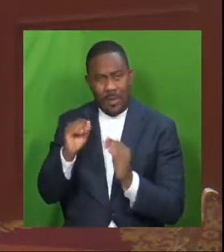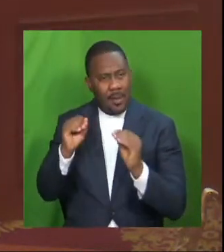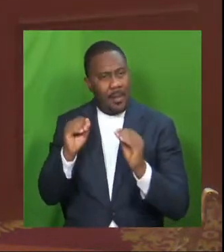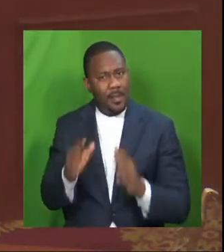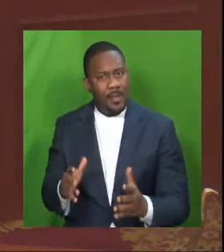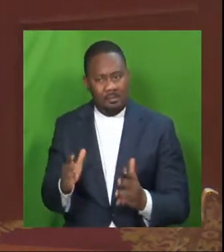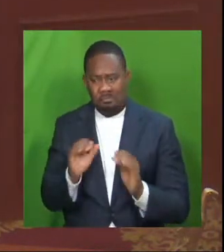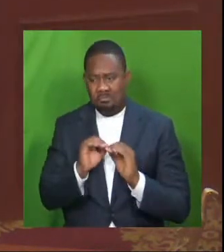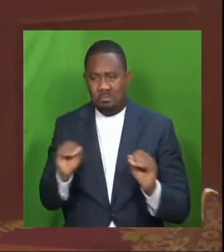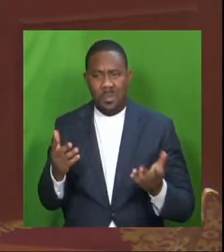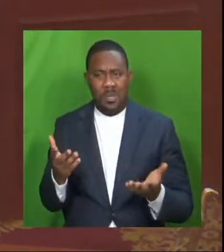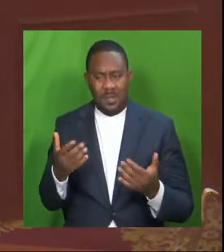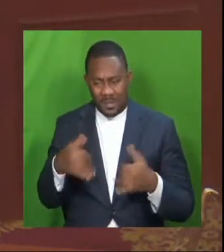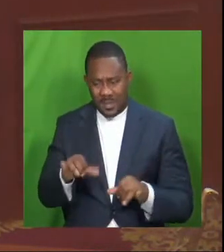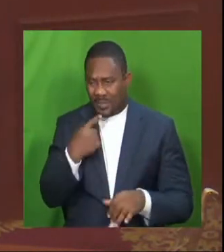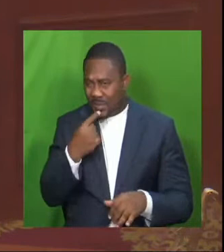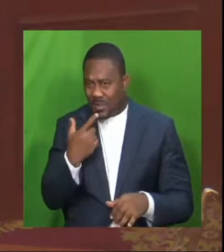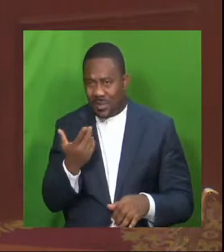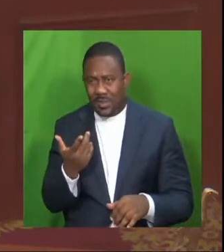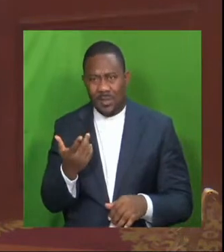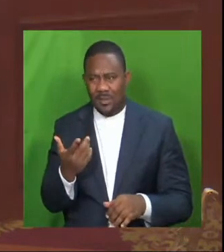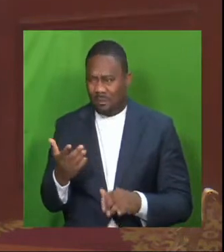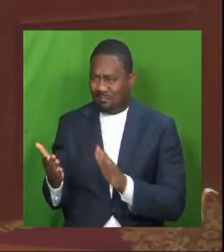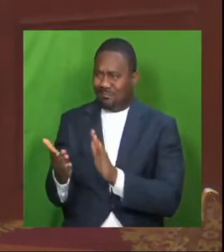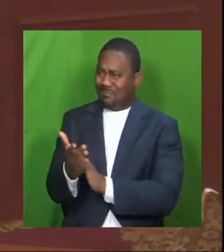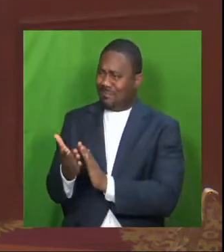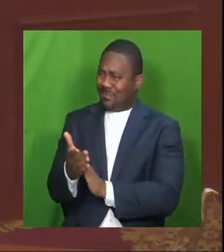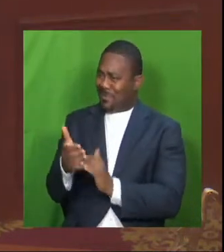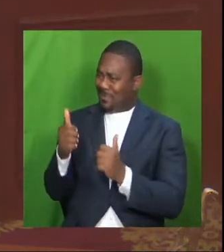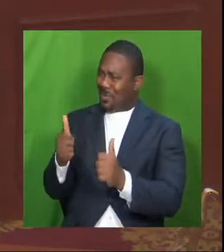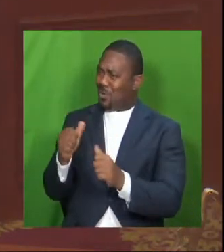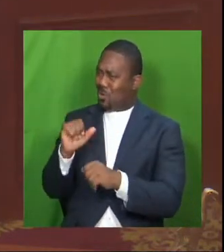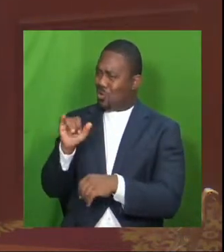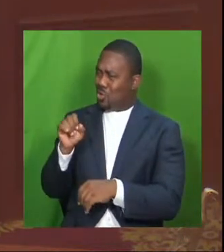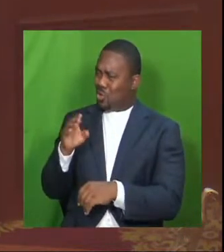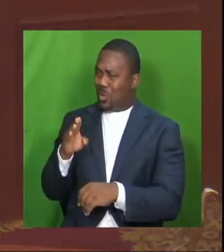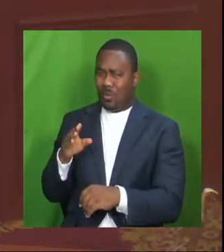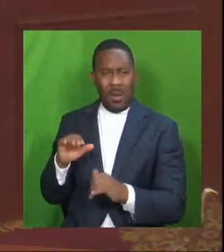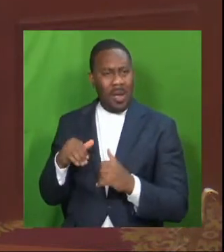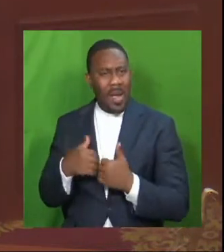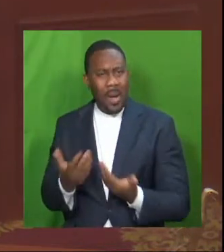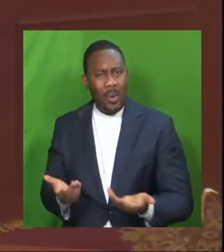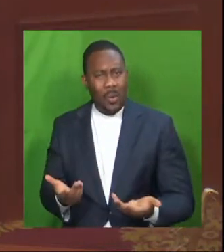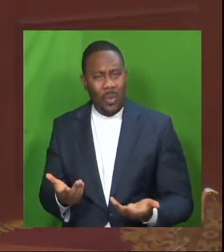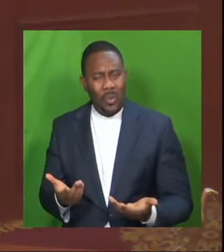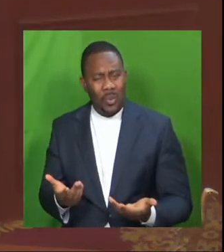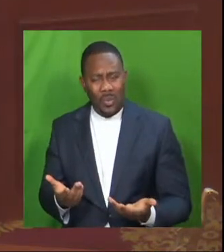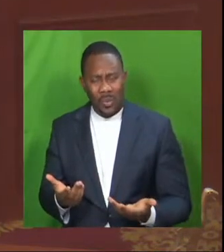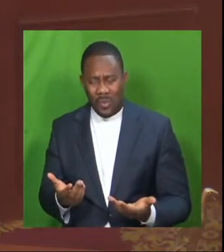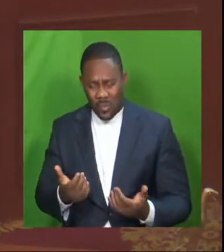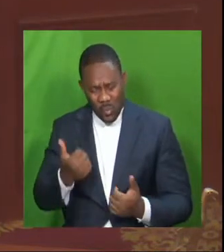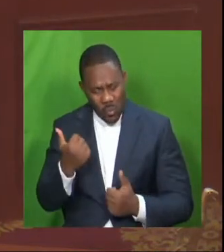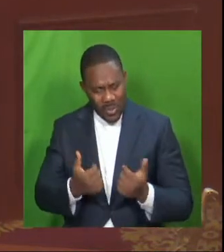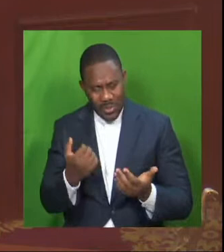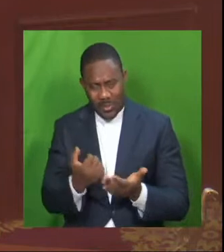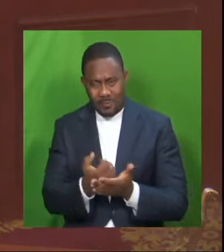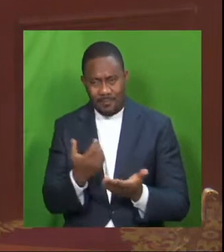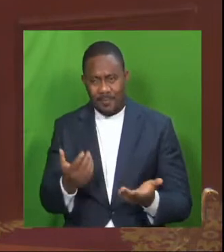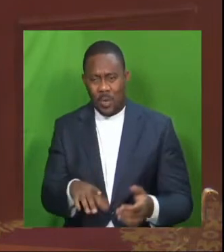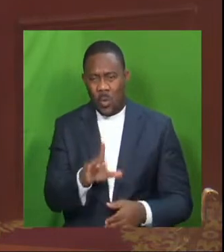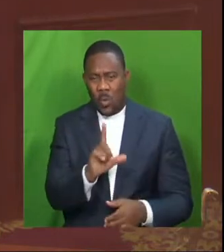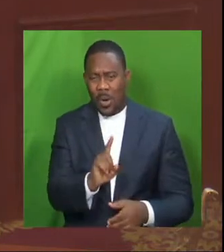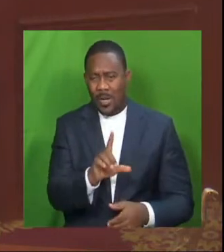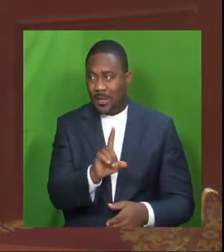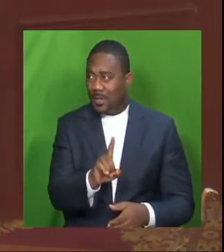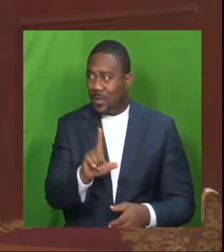been paid. Yet you say we should praise you for a good performing economy. Which economy, Mr. Speaker? 1D, 1F, Mr.